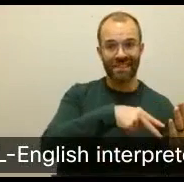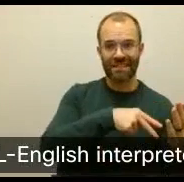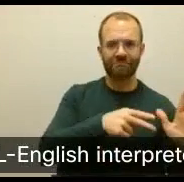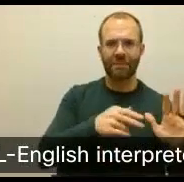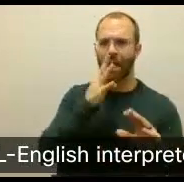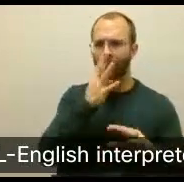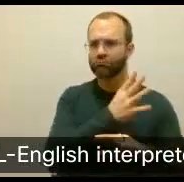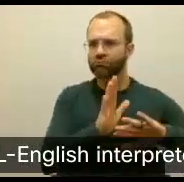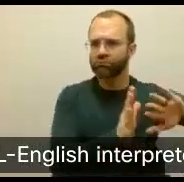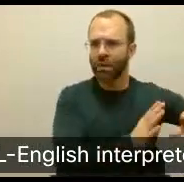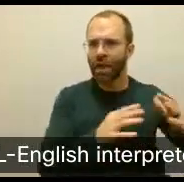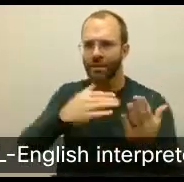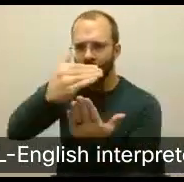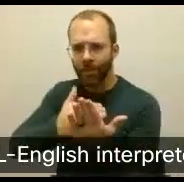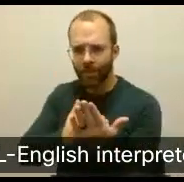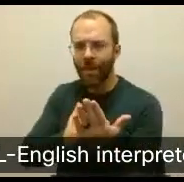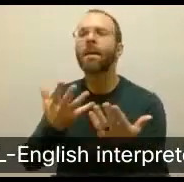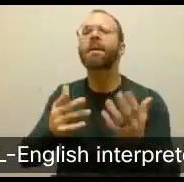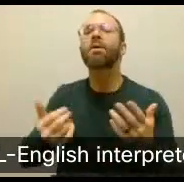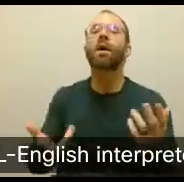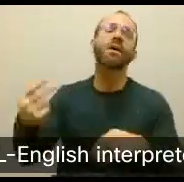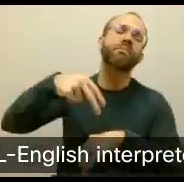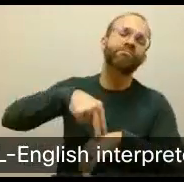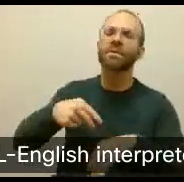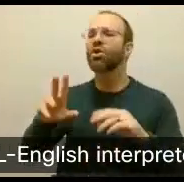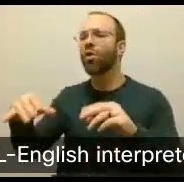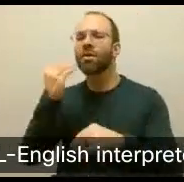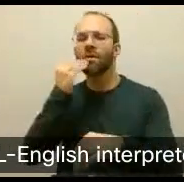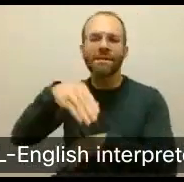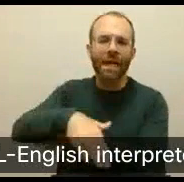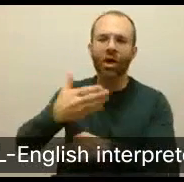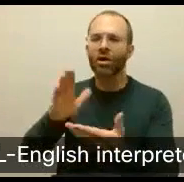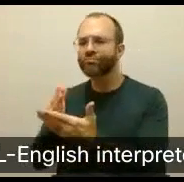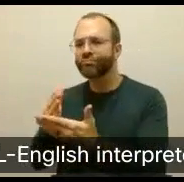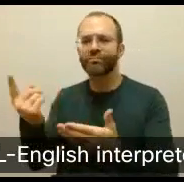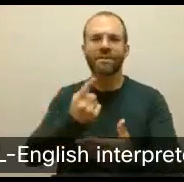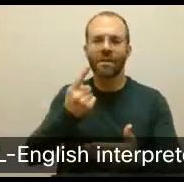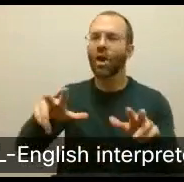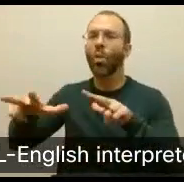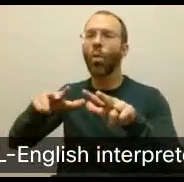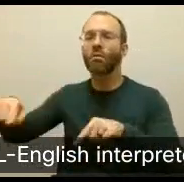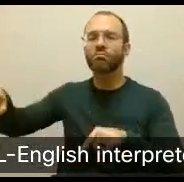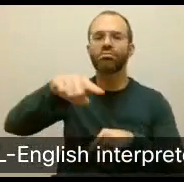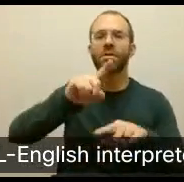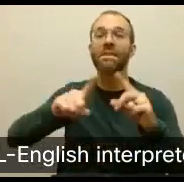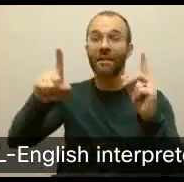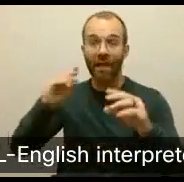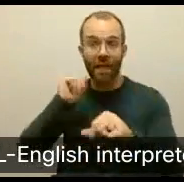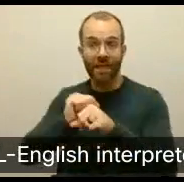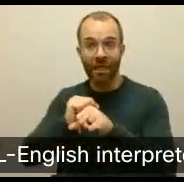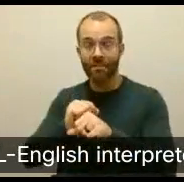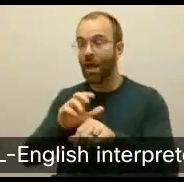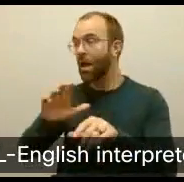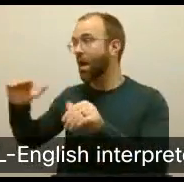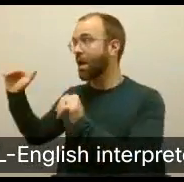thoughts. So maybe you want to actually get up and make a dinner or go for a walk. Maybe you just move to a different type of assignment. Or maybe you come back to it the next